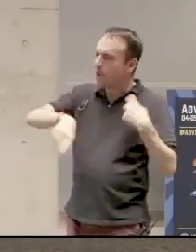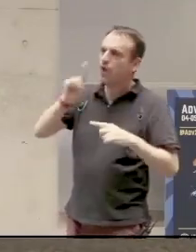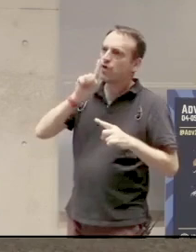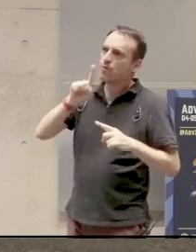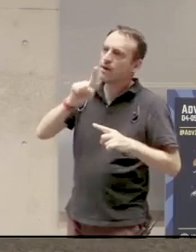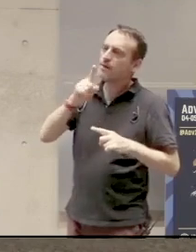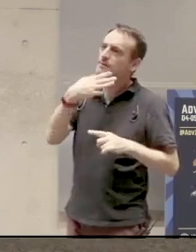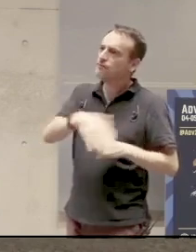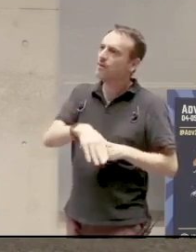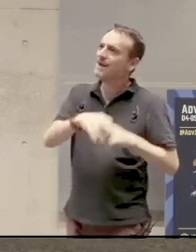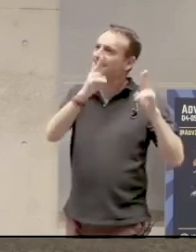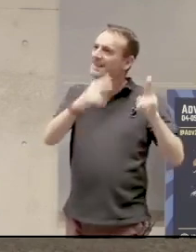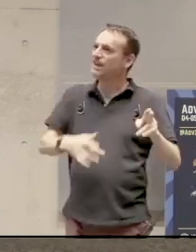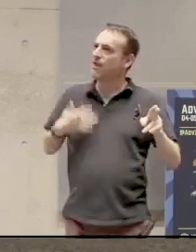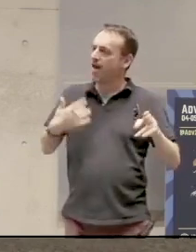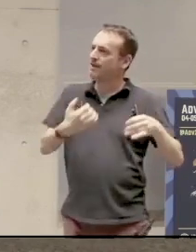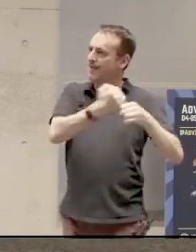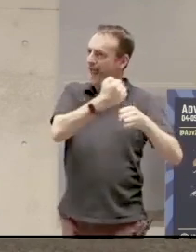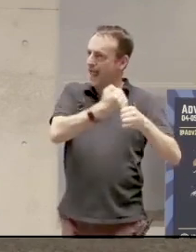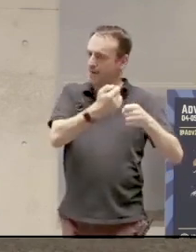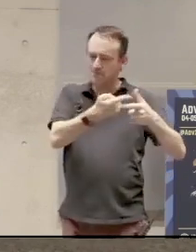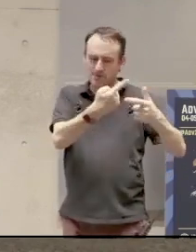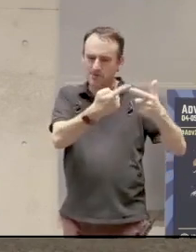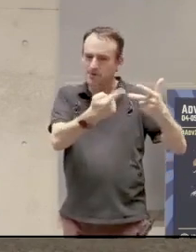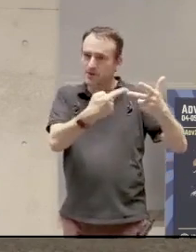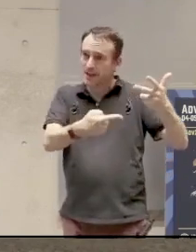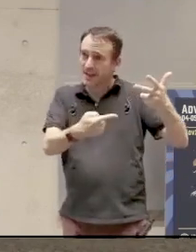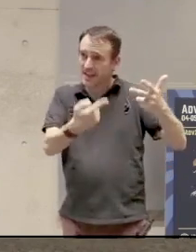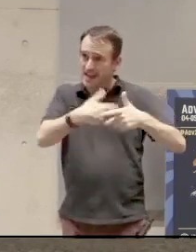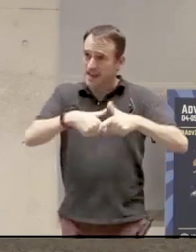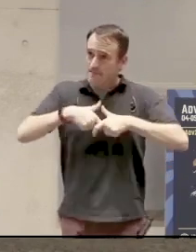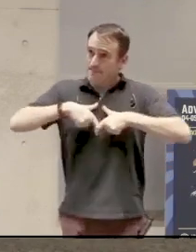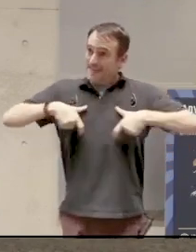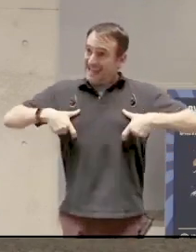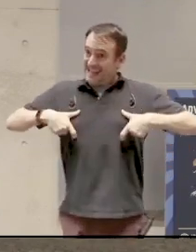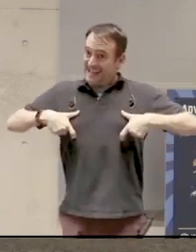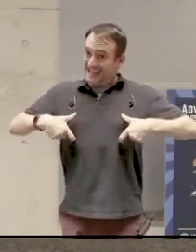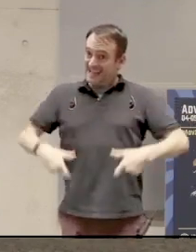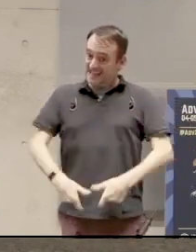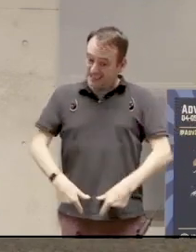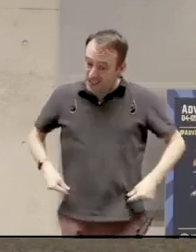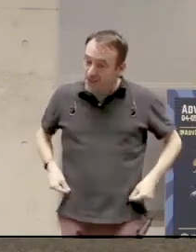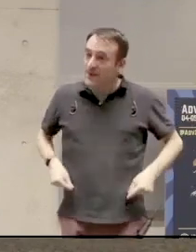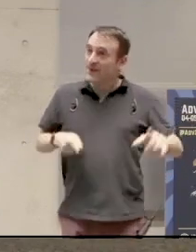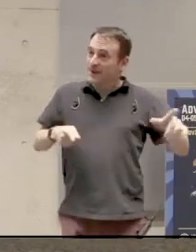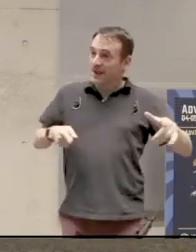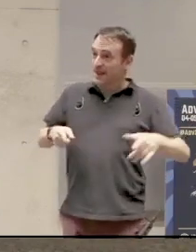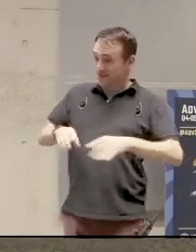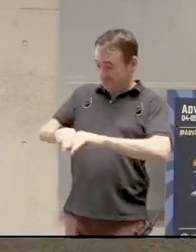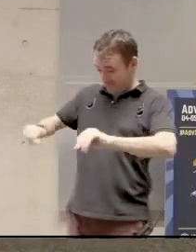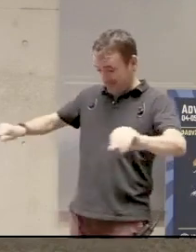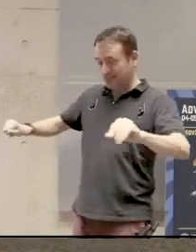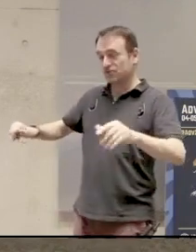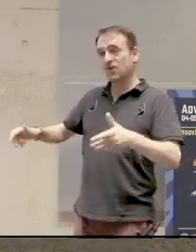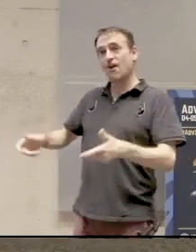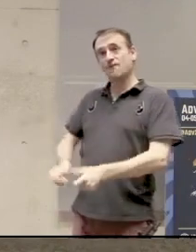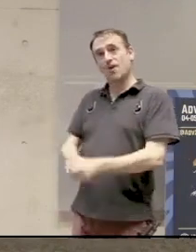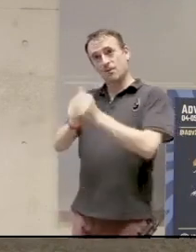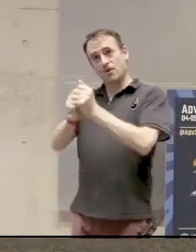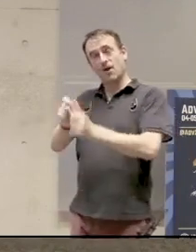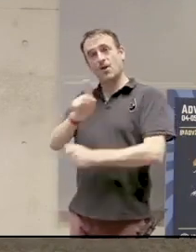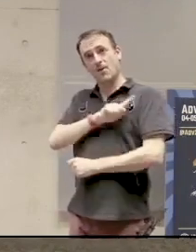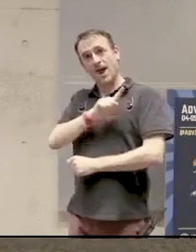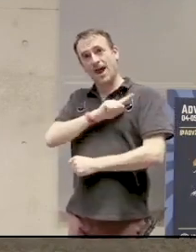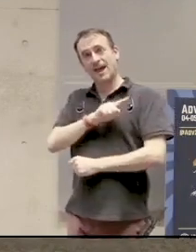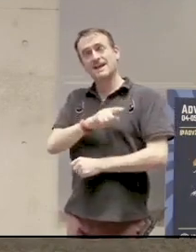the Dead or Alive games, but in bikinis on the beach playing volleyball, because Dead or